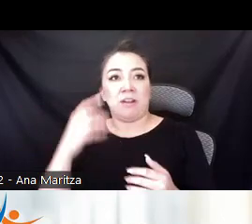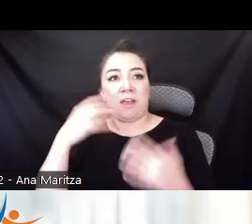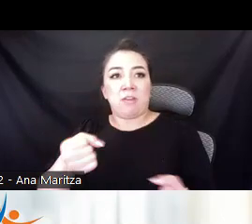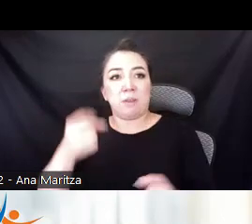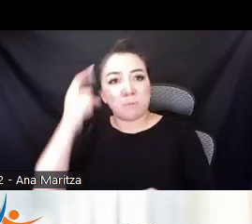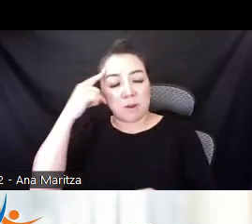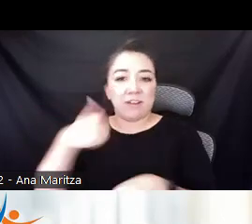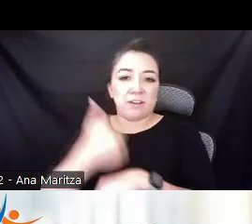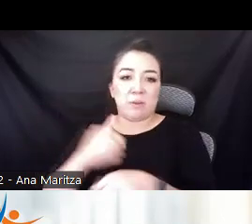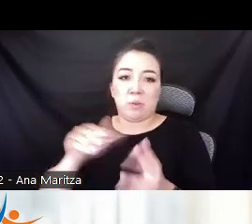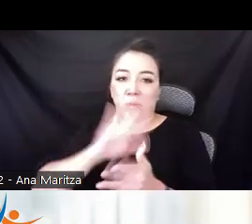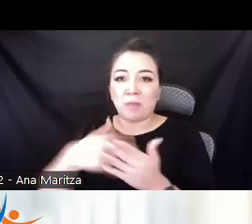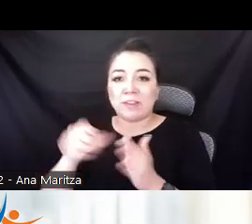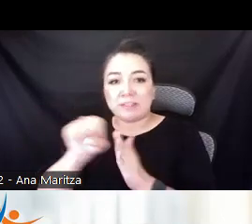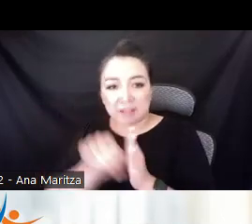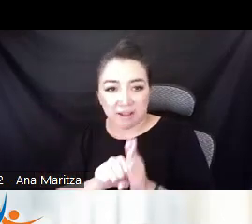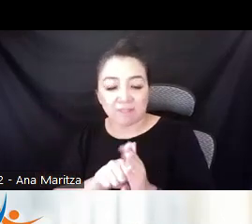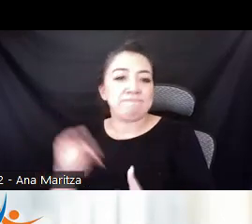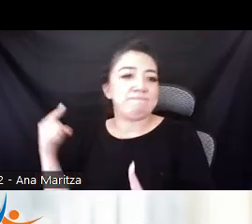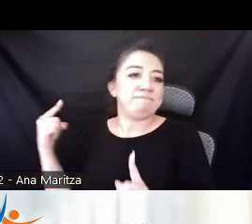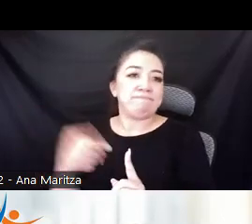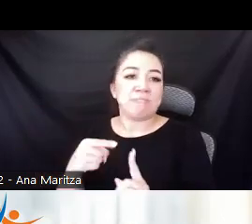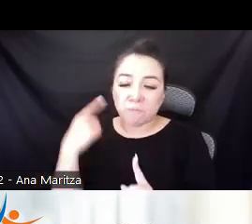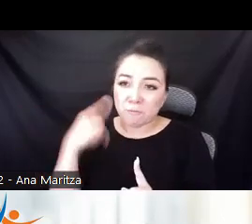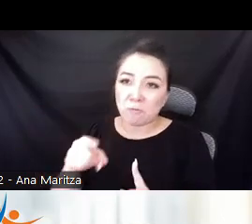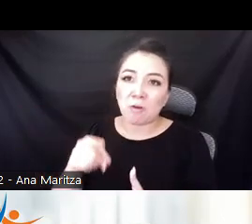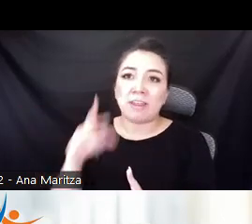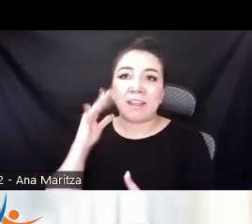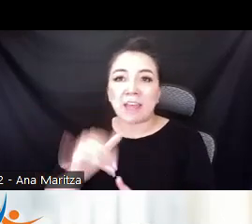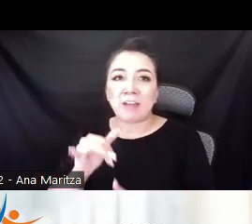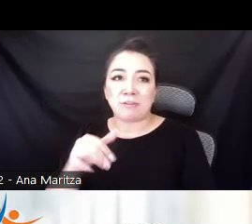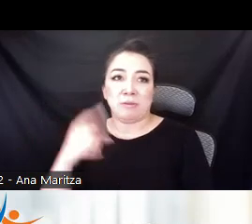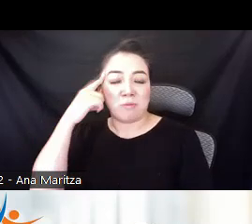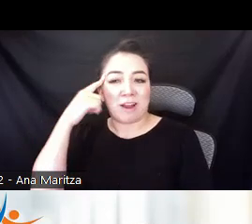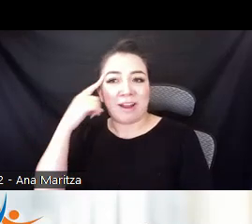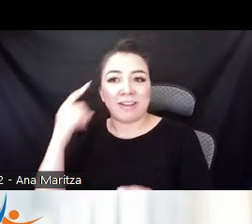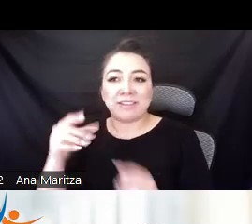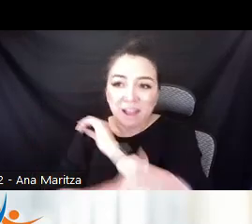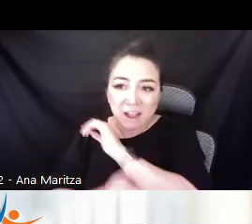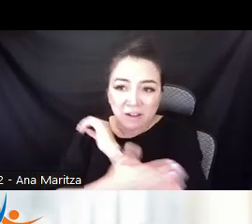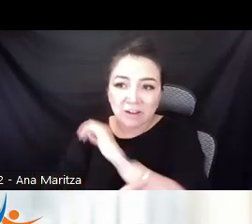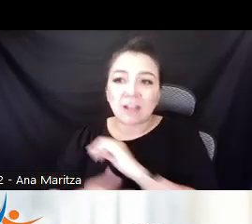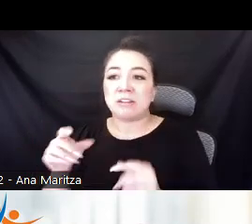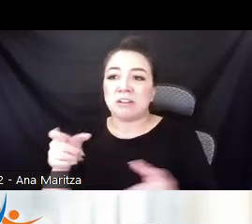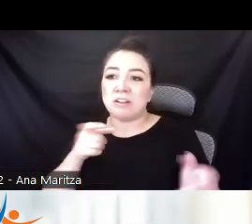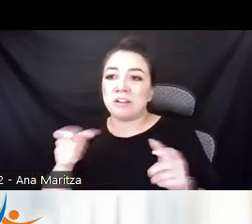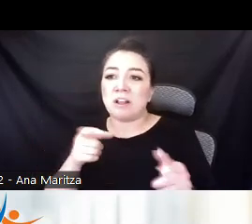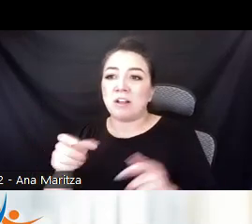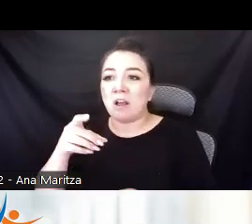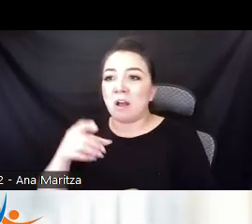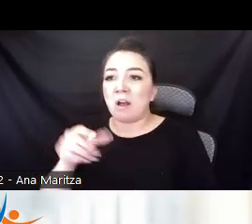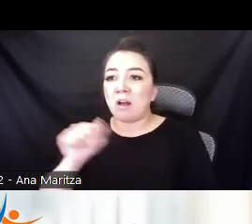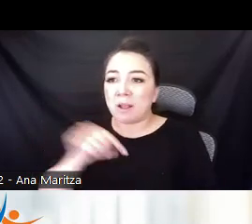state. The key deliverables for these California Healthy Brain Initiative counties is to conduct an Alzheimer's disease and